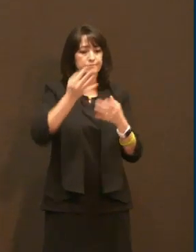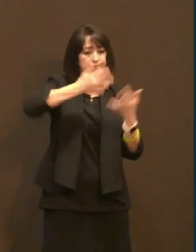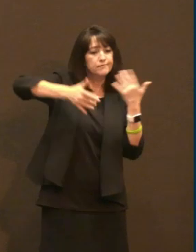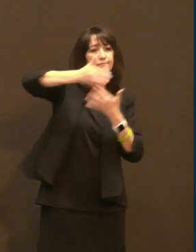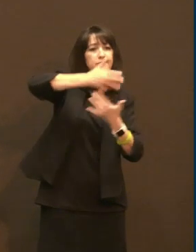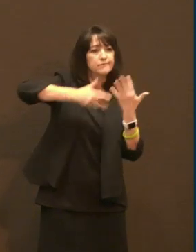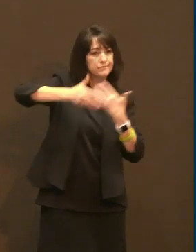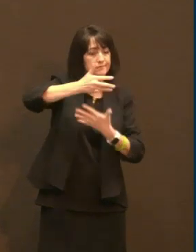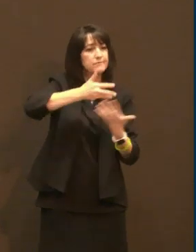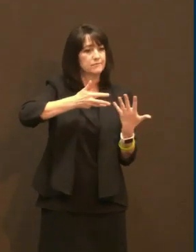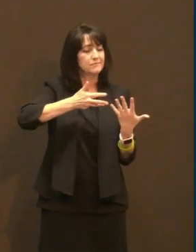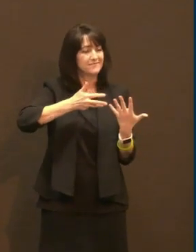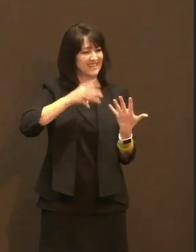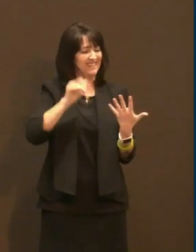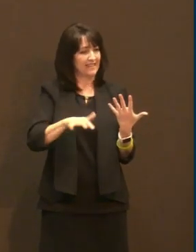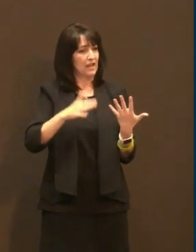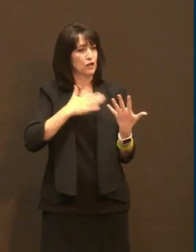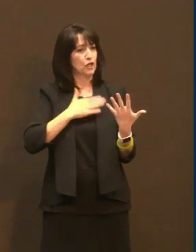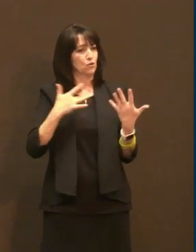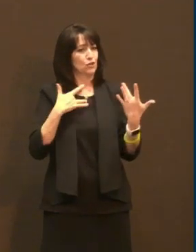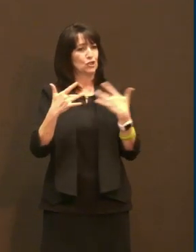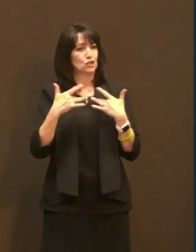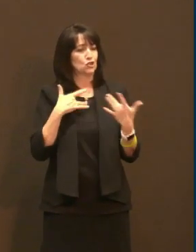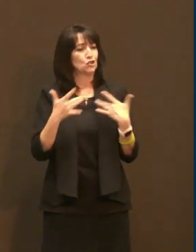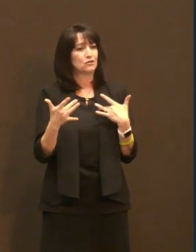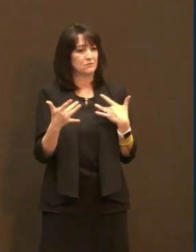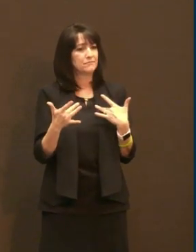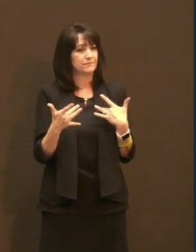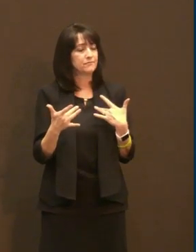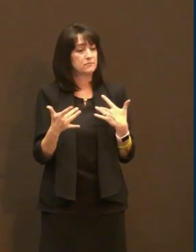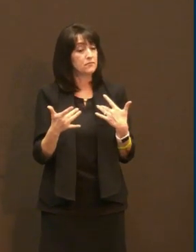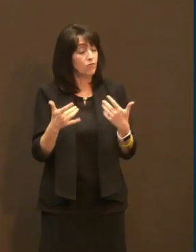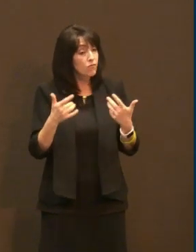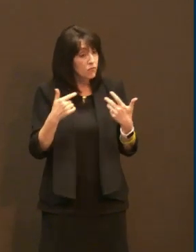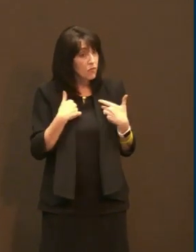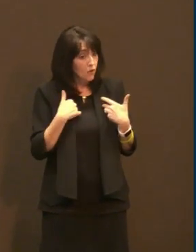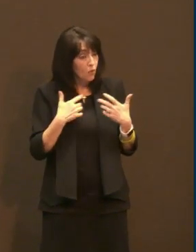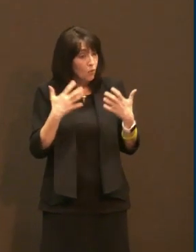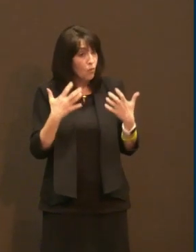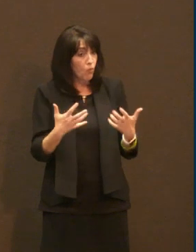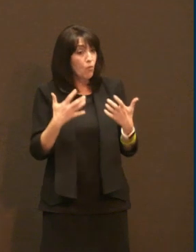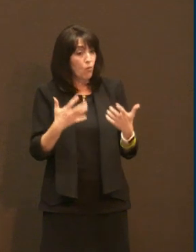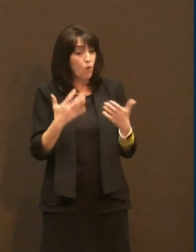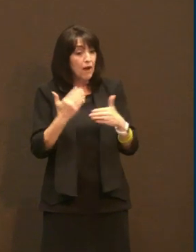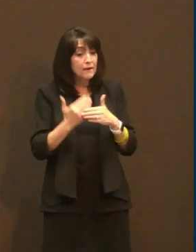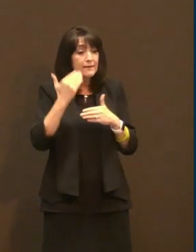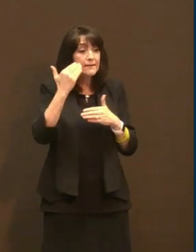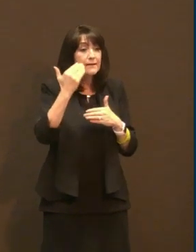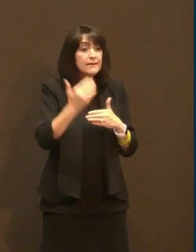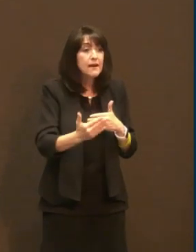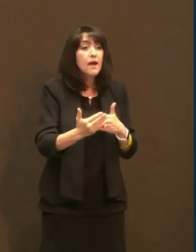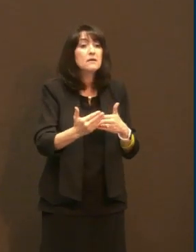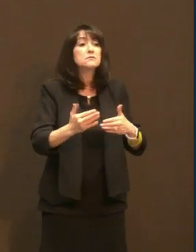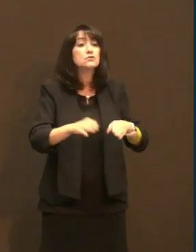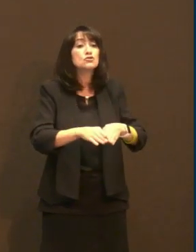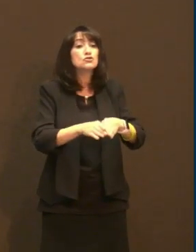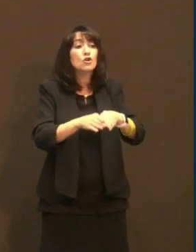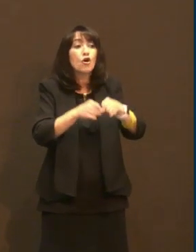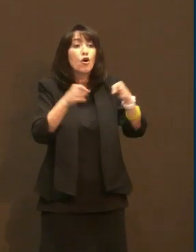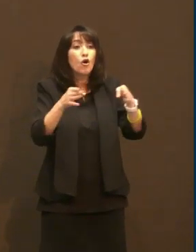rolling reopening, part of what will allow us to roll to the next set of businesses will be